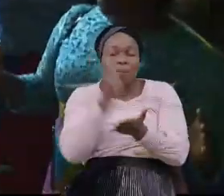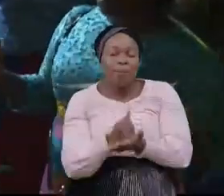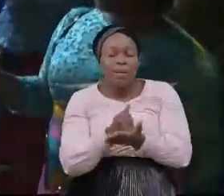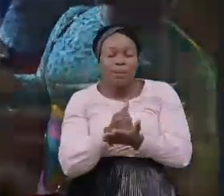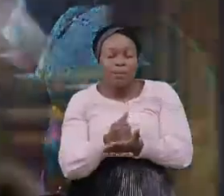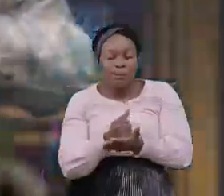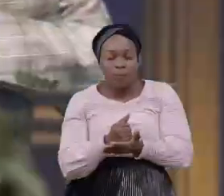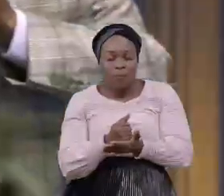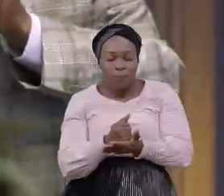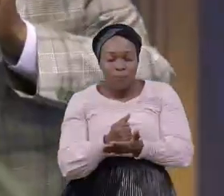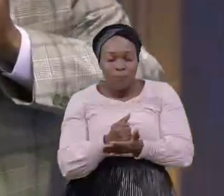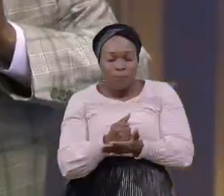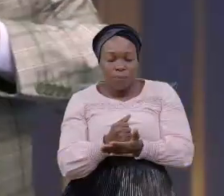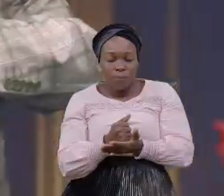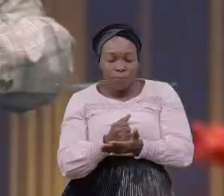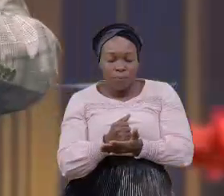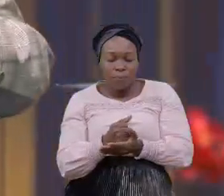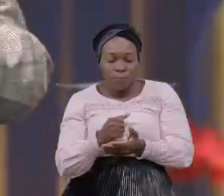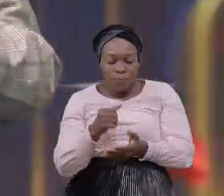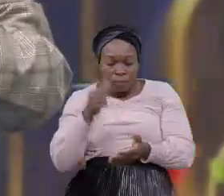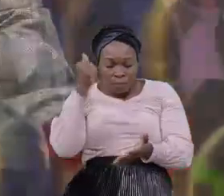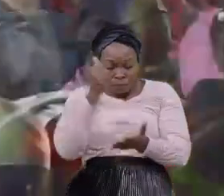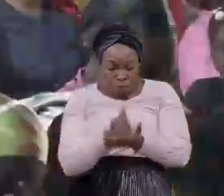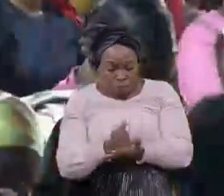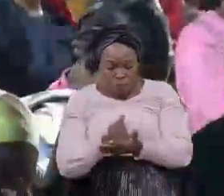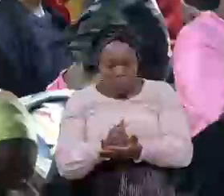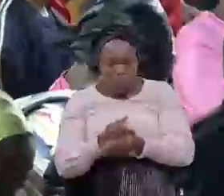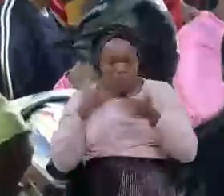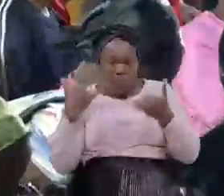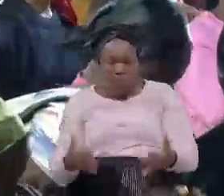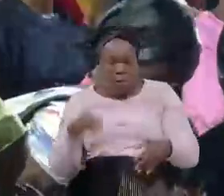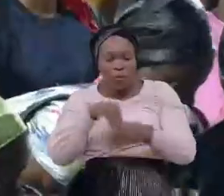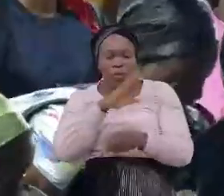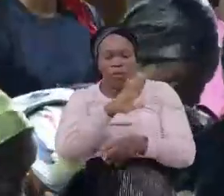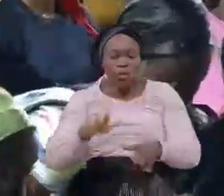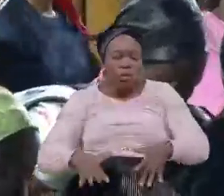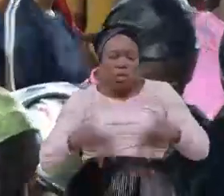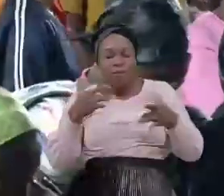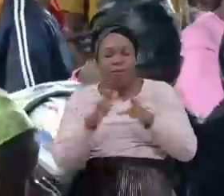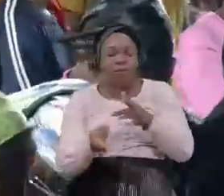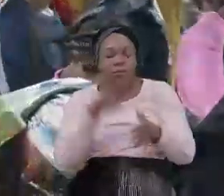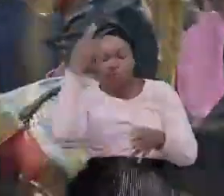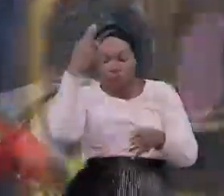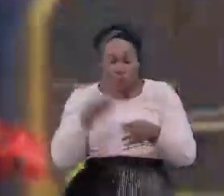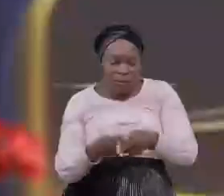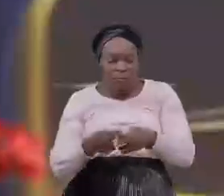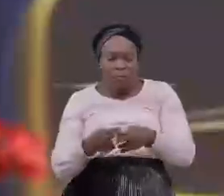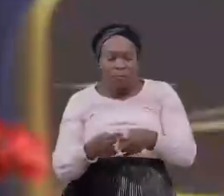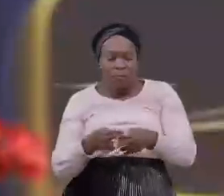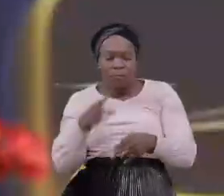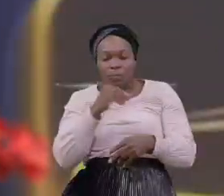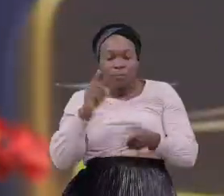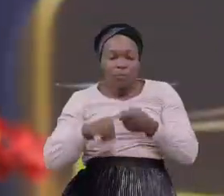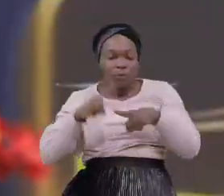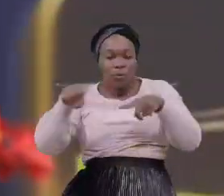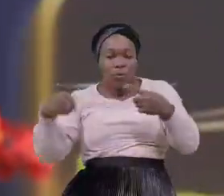Amen. There's an amen now in your life. Amen. And you go back home with